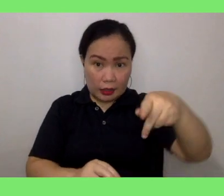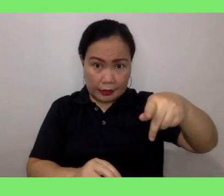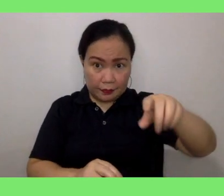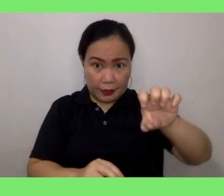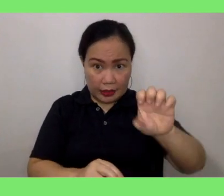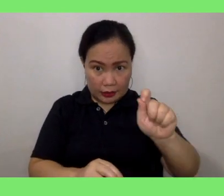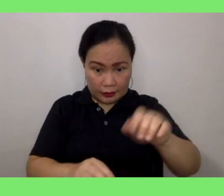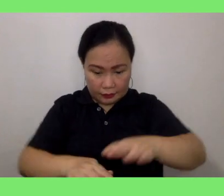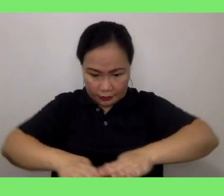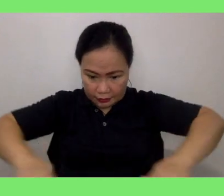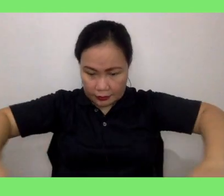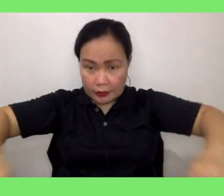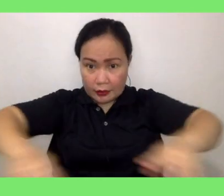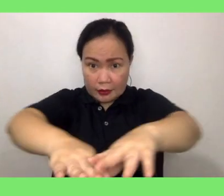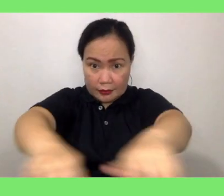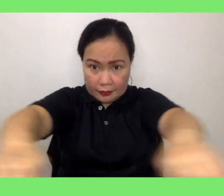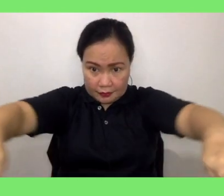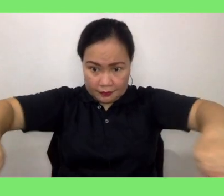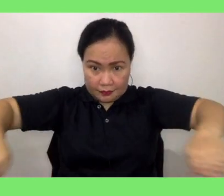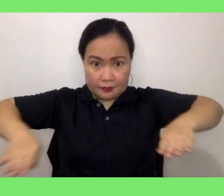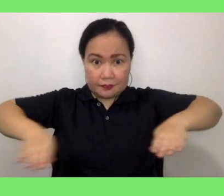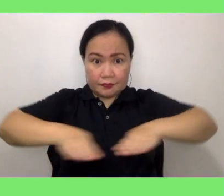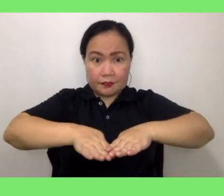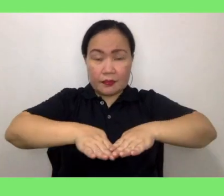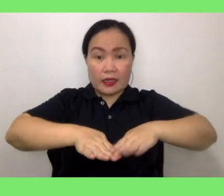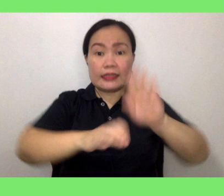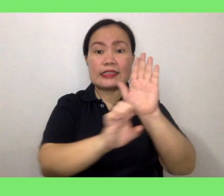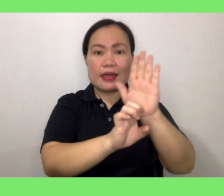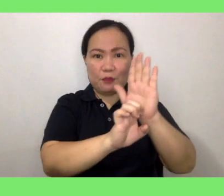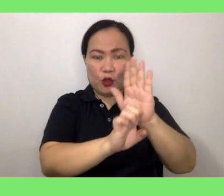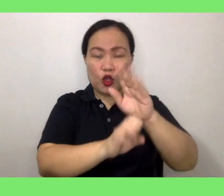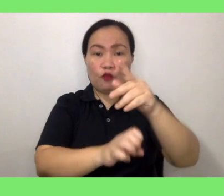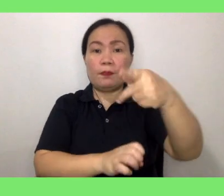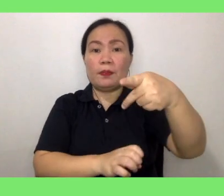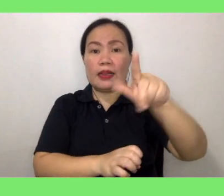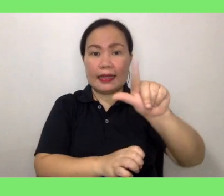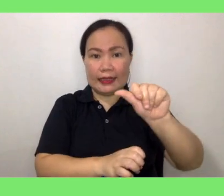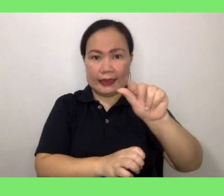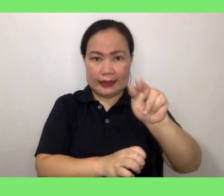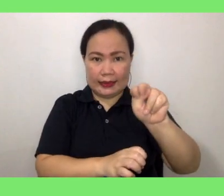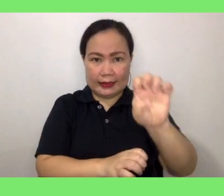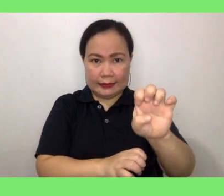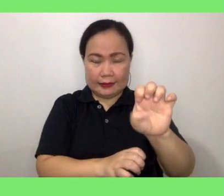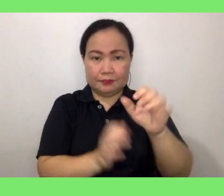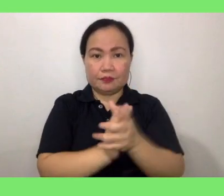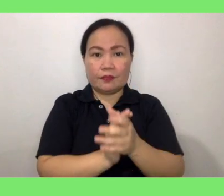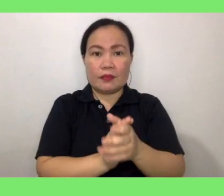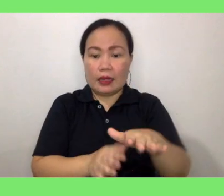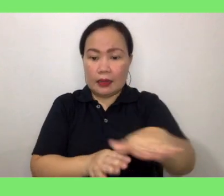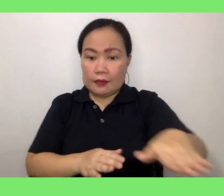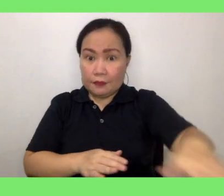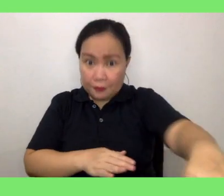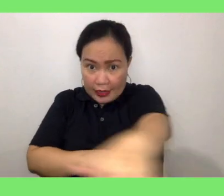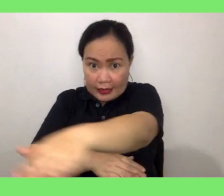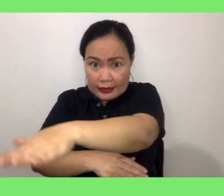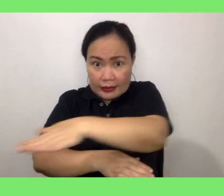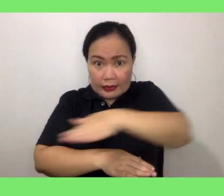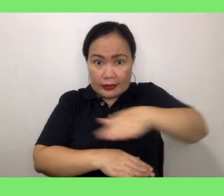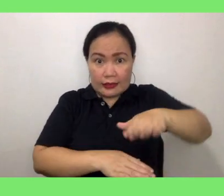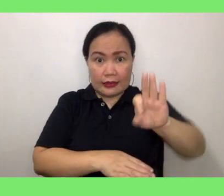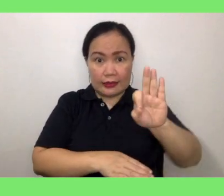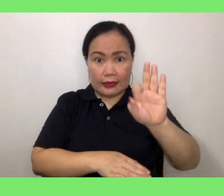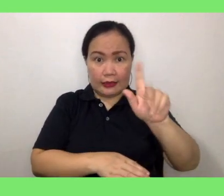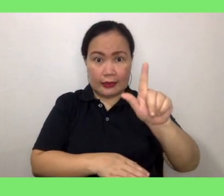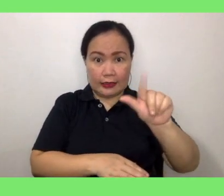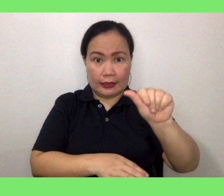sa bahay, that is also an example of a plane. Kasi pag sinabi nating plane, that is a flat